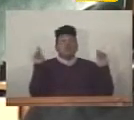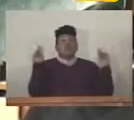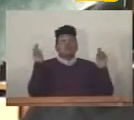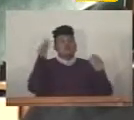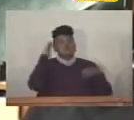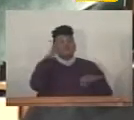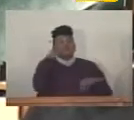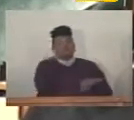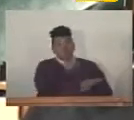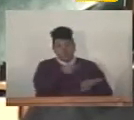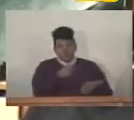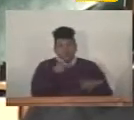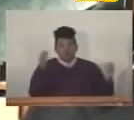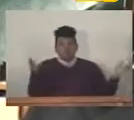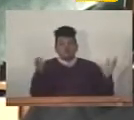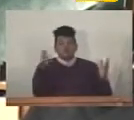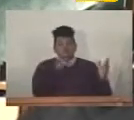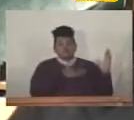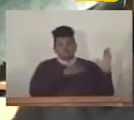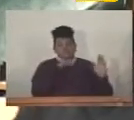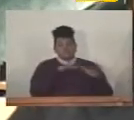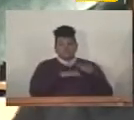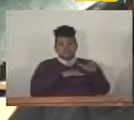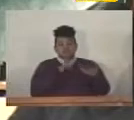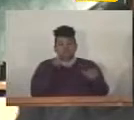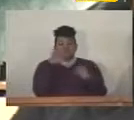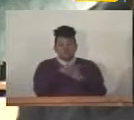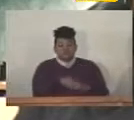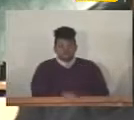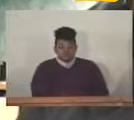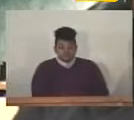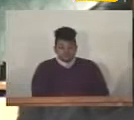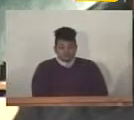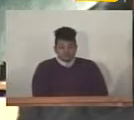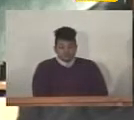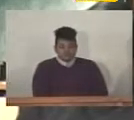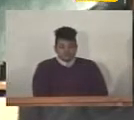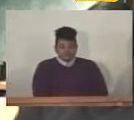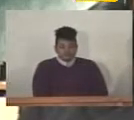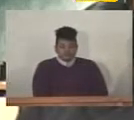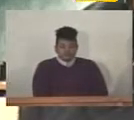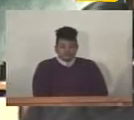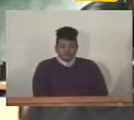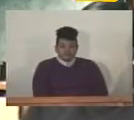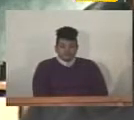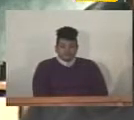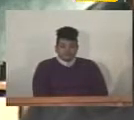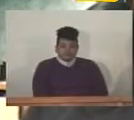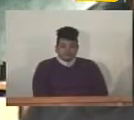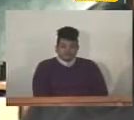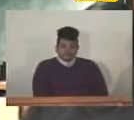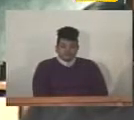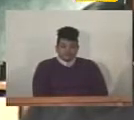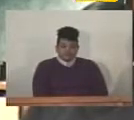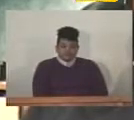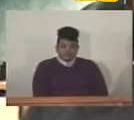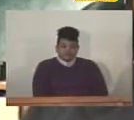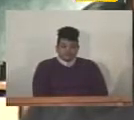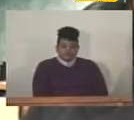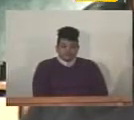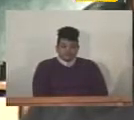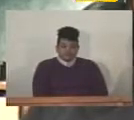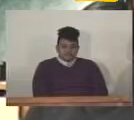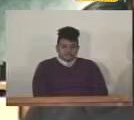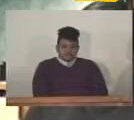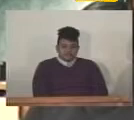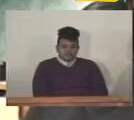the relatives who know where the guns are hidden, who know that they can, we want to remind them that they can call 311.